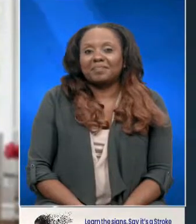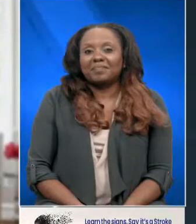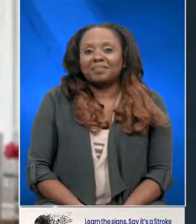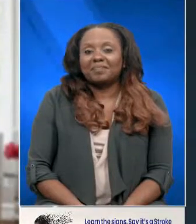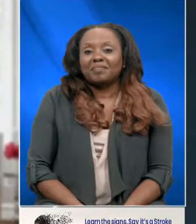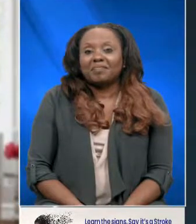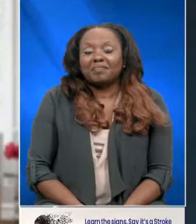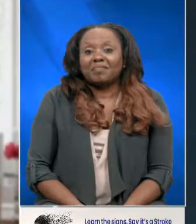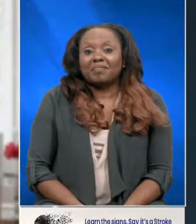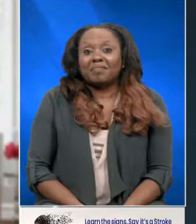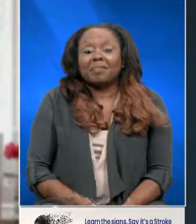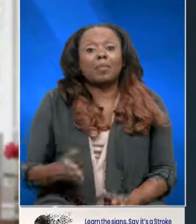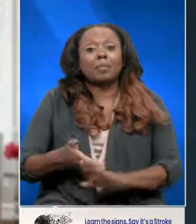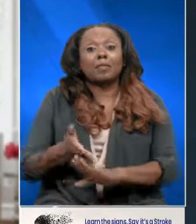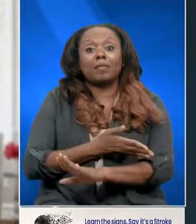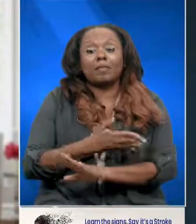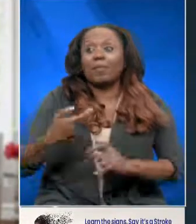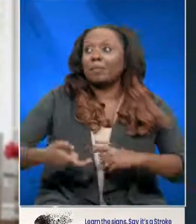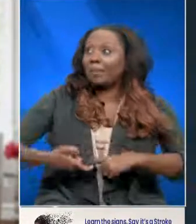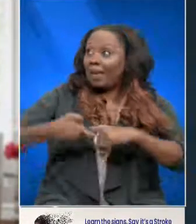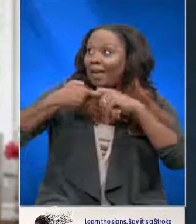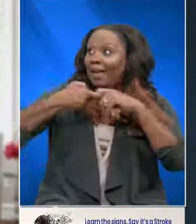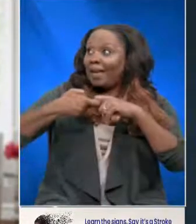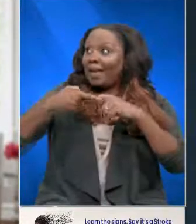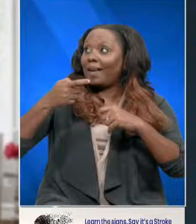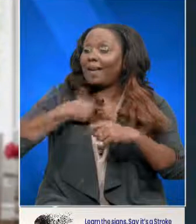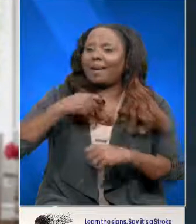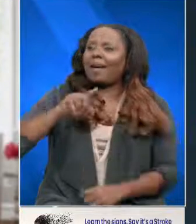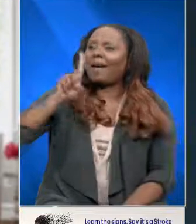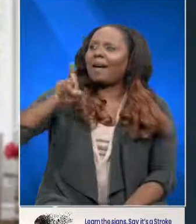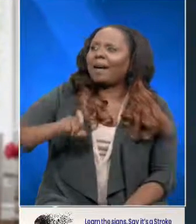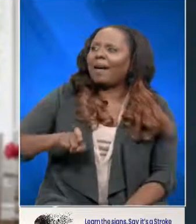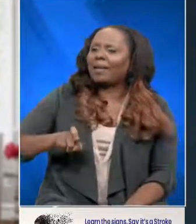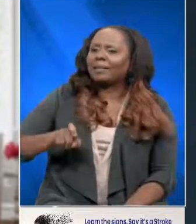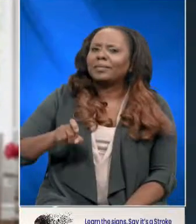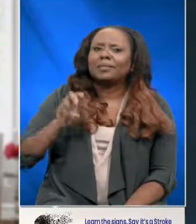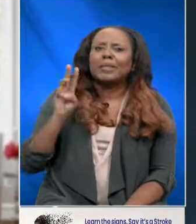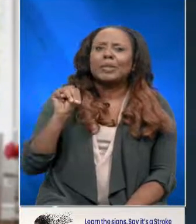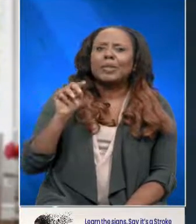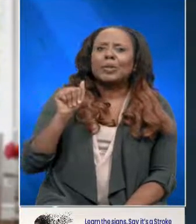Before we went to break, I asked Marianne about